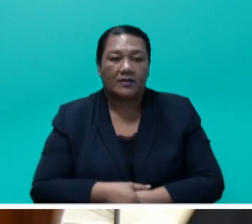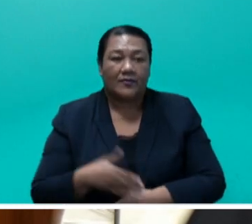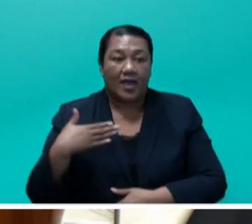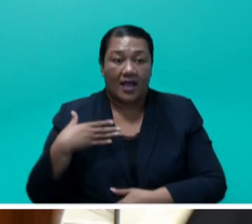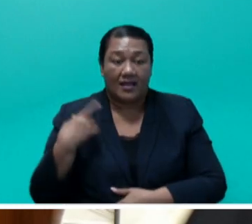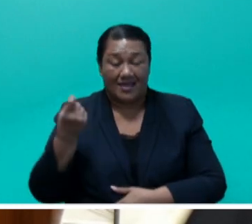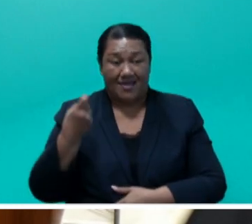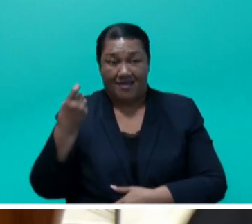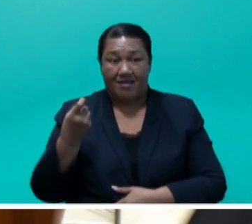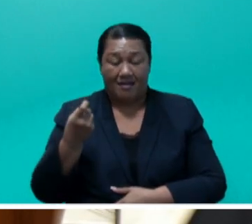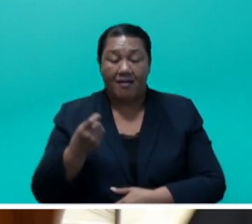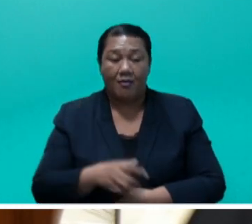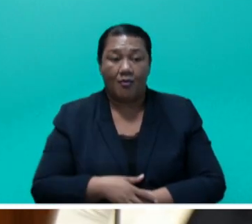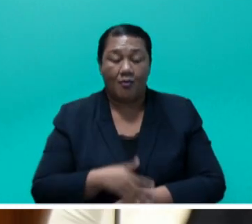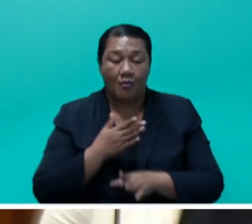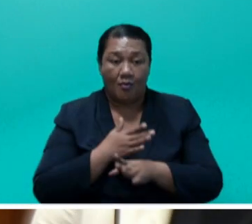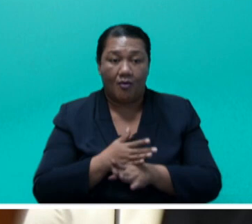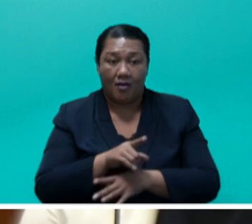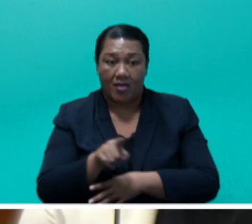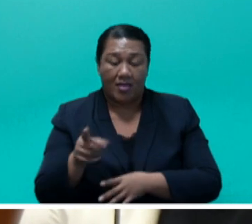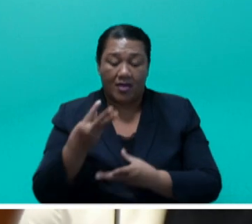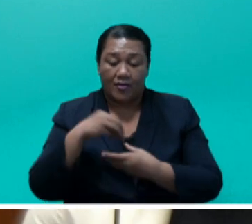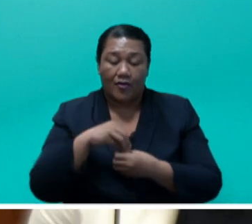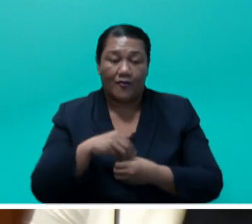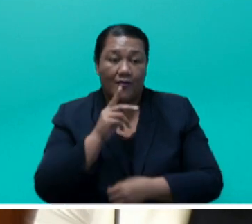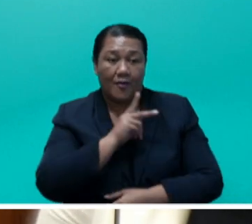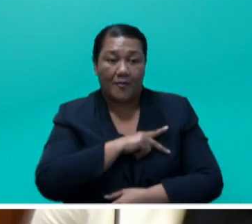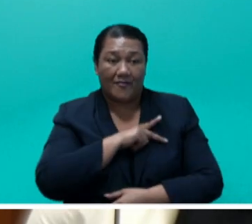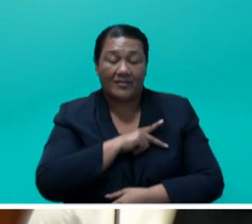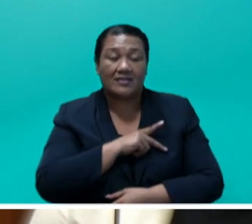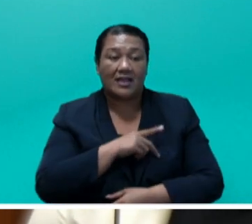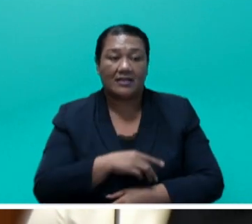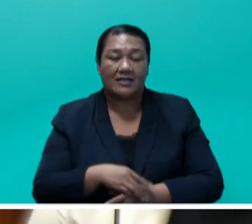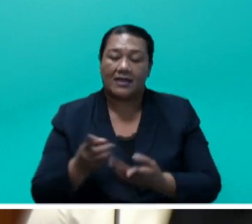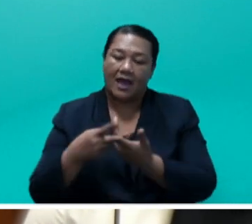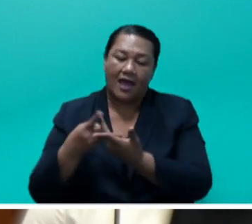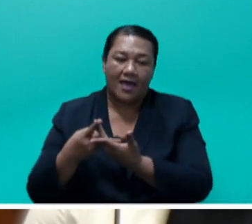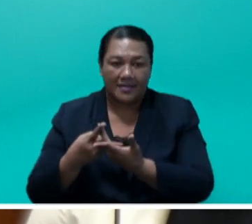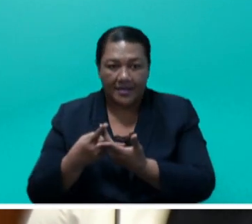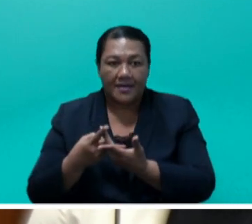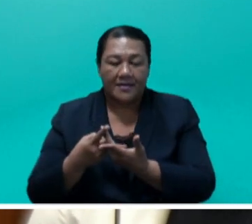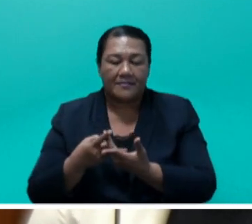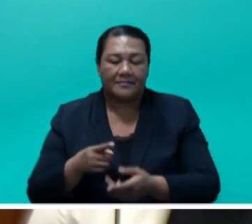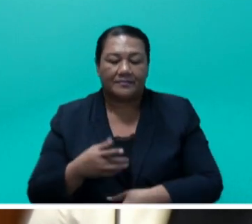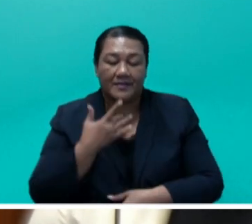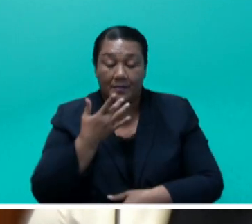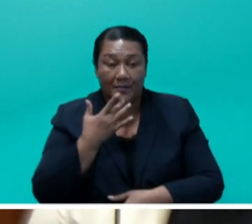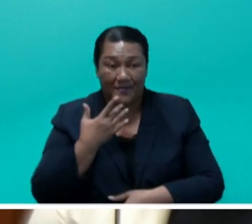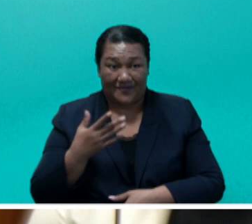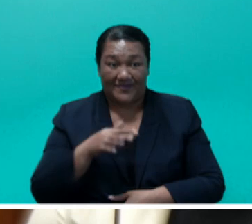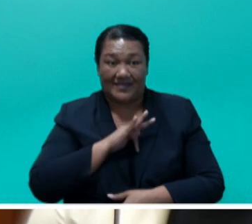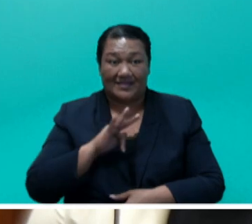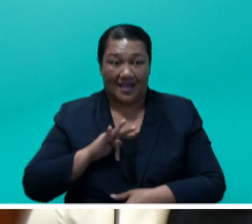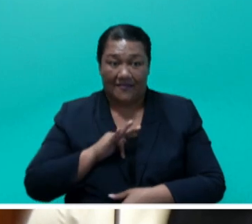including the oral health professional and allied health professionals employed by the Ministry,